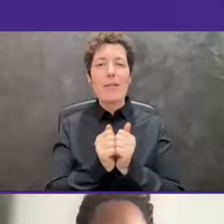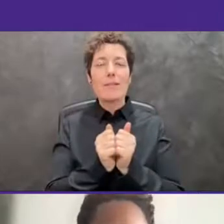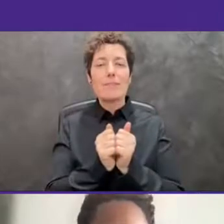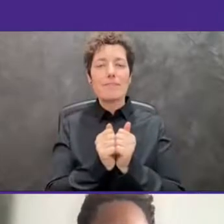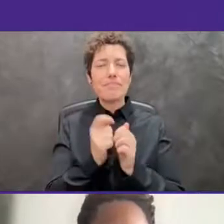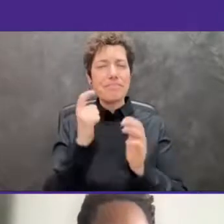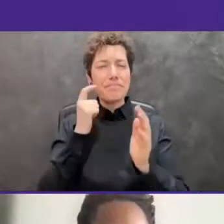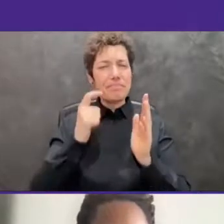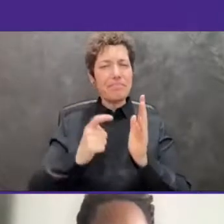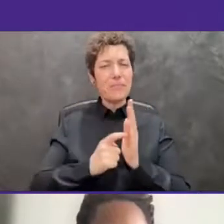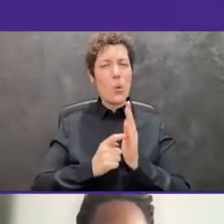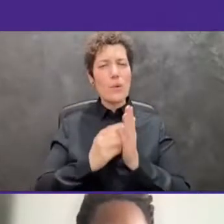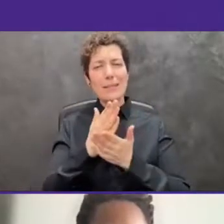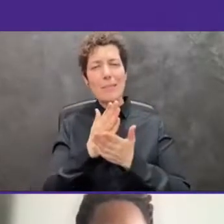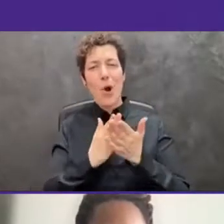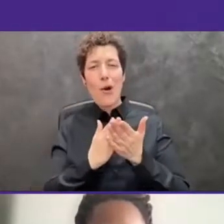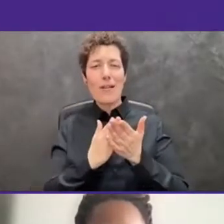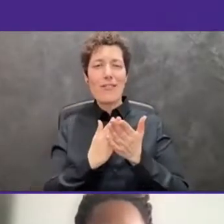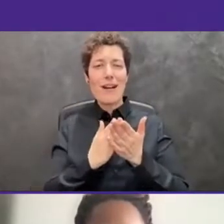can see part of a